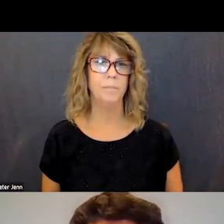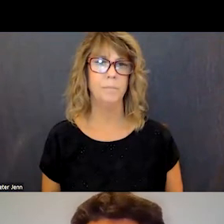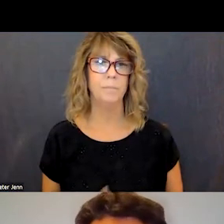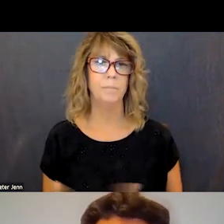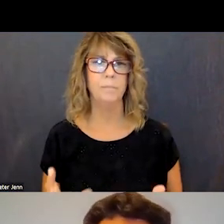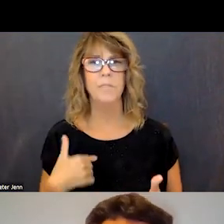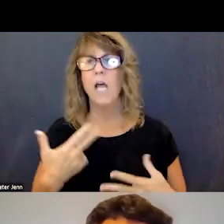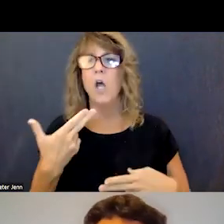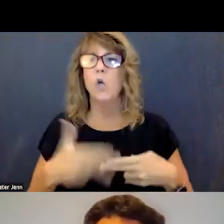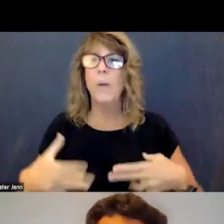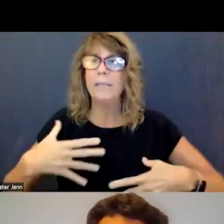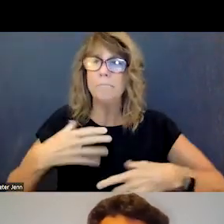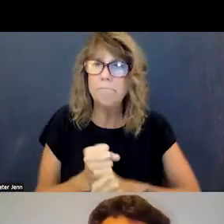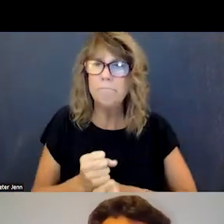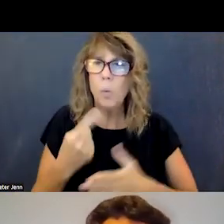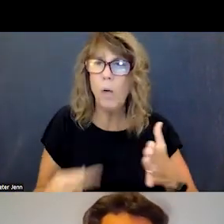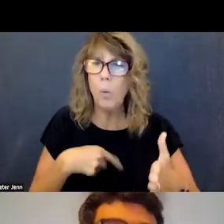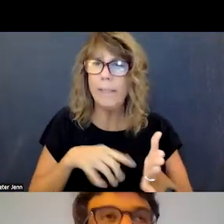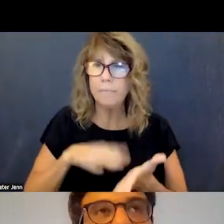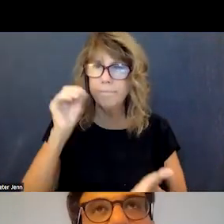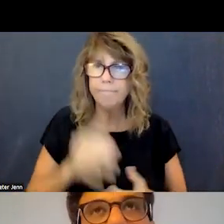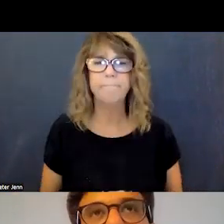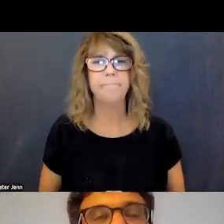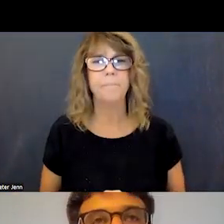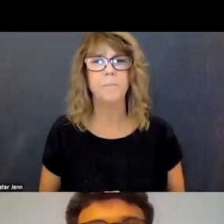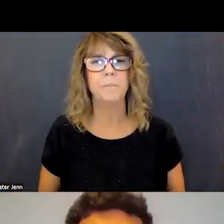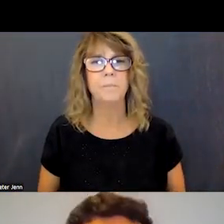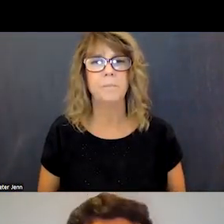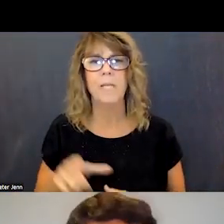you a quick rundown of the findings. And if you need to actually